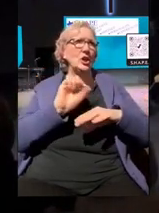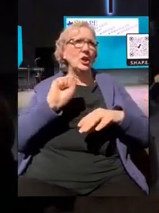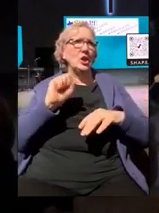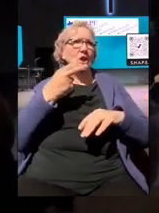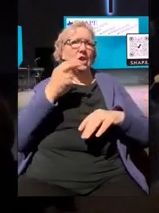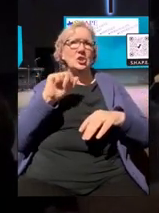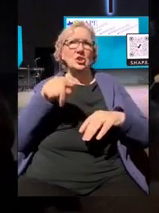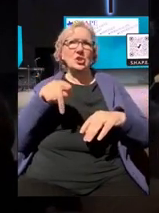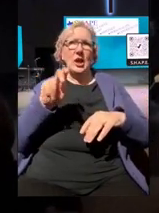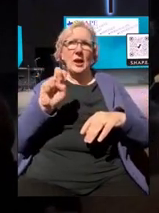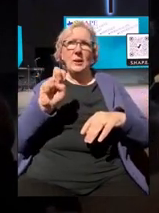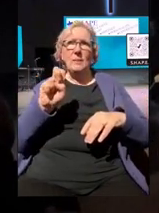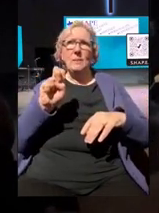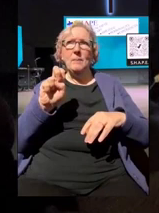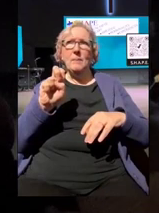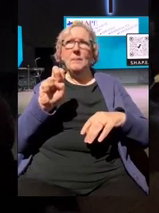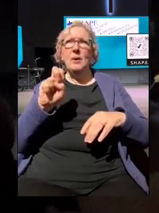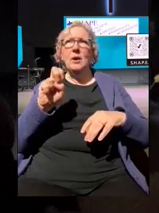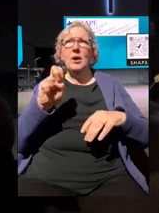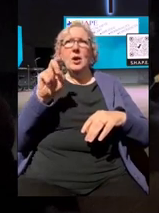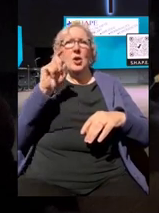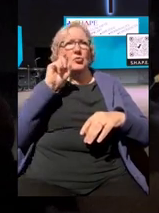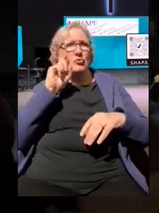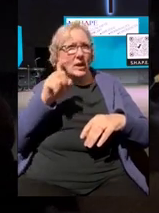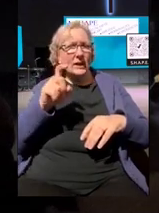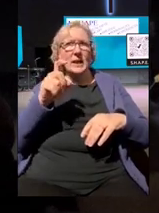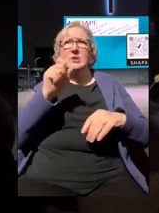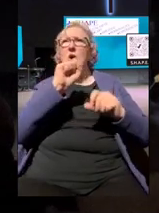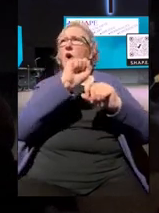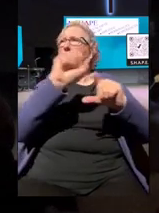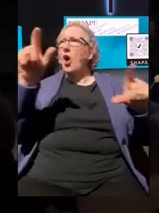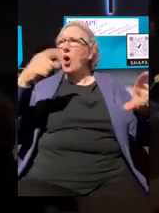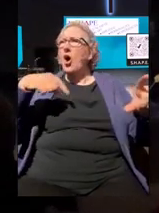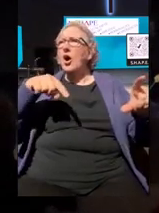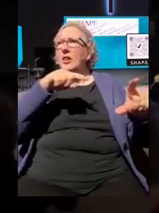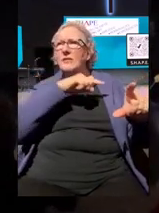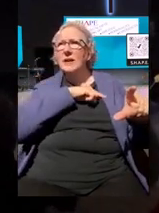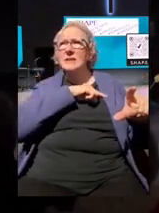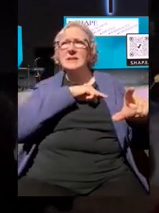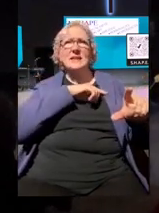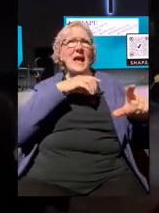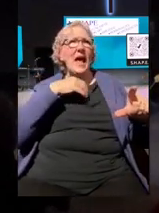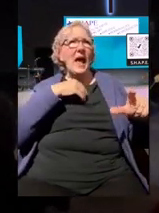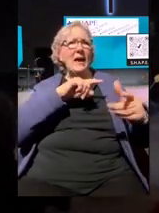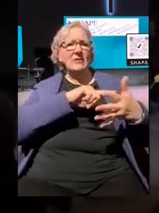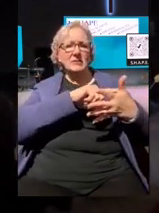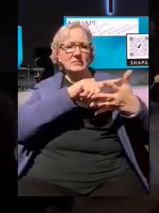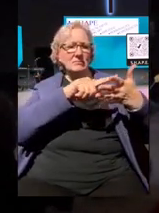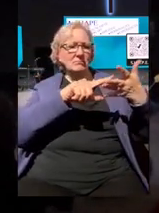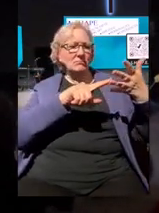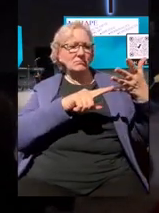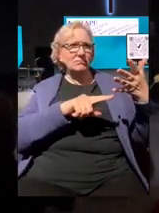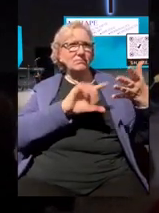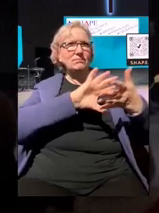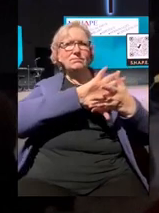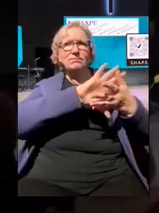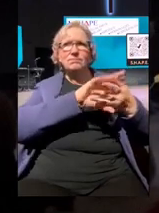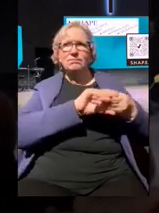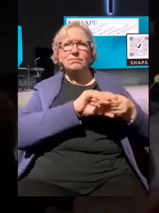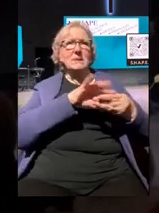program recognizes that we are all kind of a collection, a unique collection of spiritual